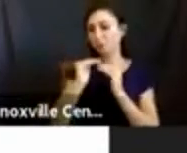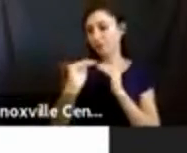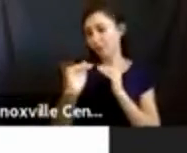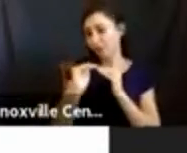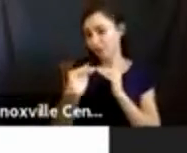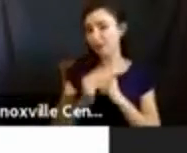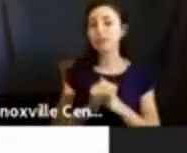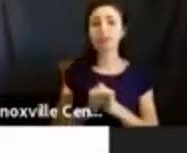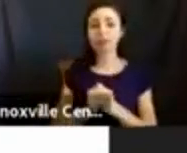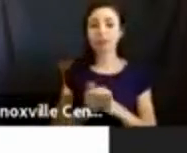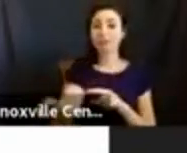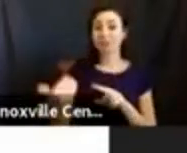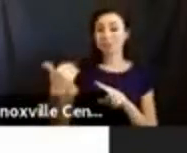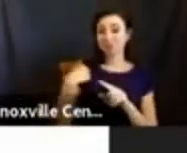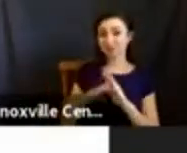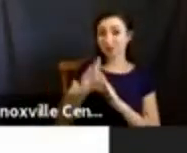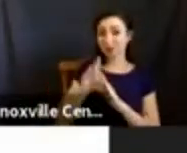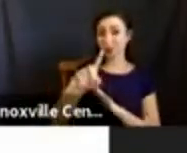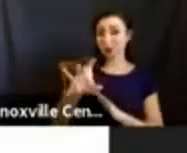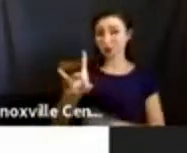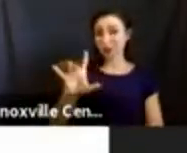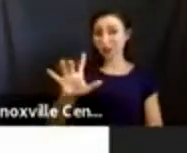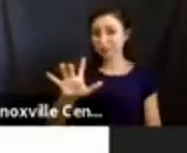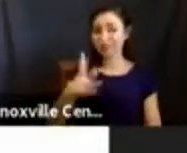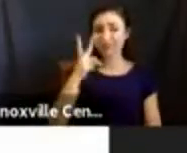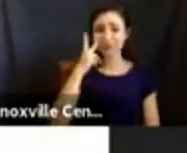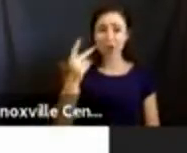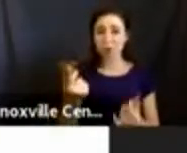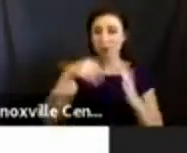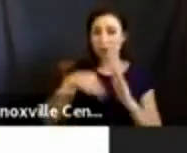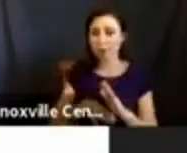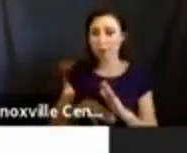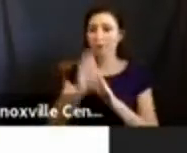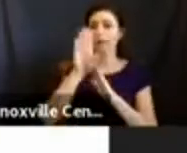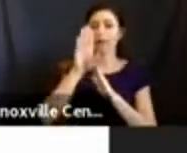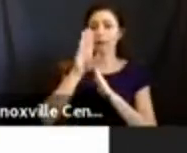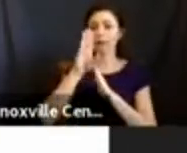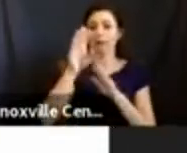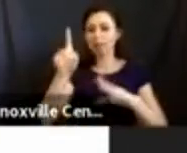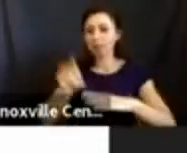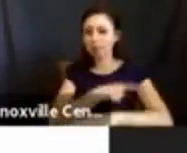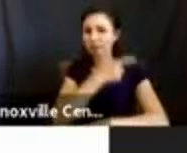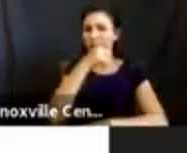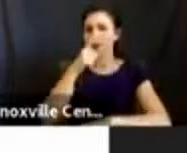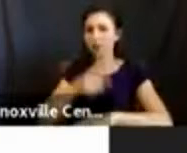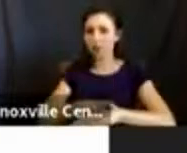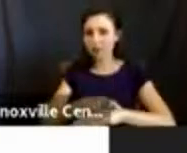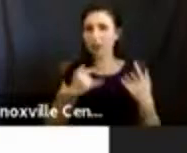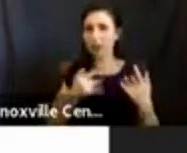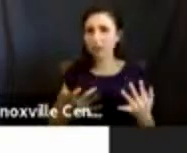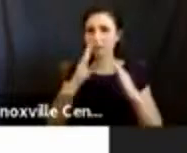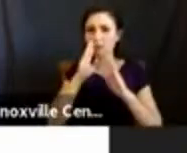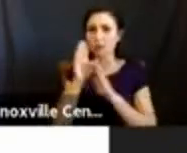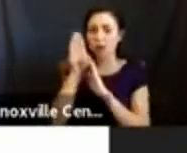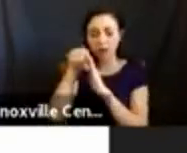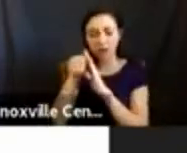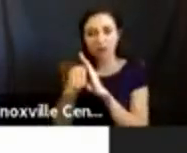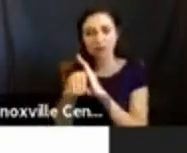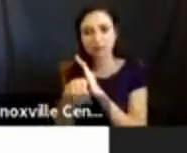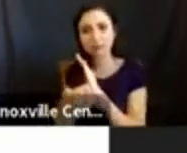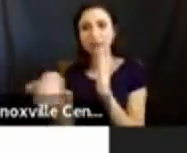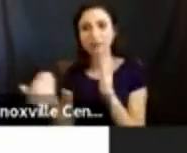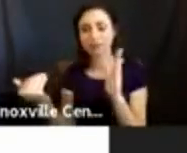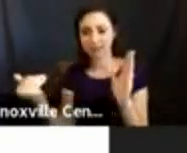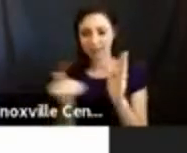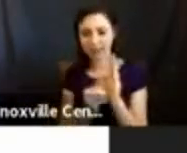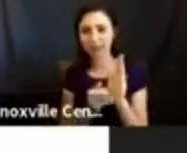prior peak of 185, you saw how quickly it goes up and how much longer it takes for it to go down. And then